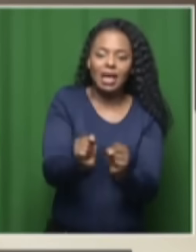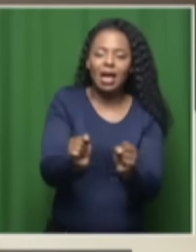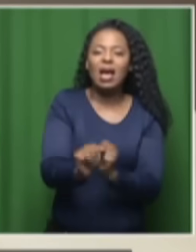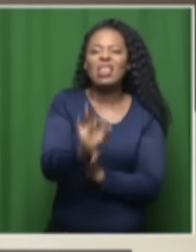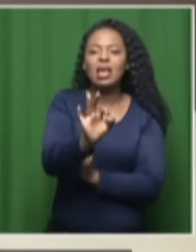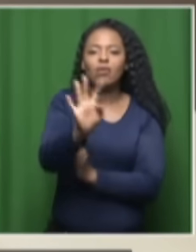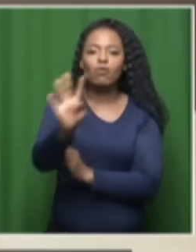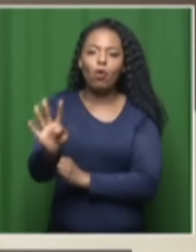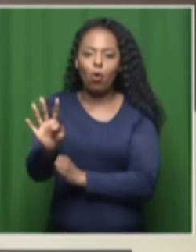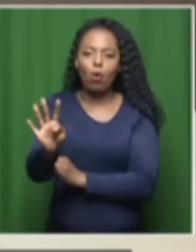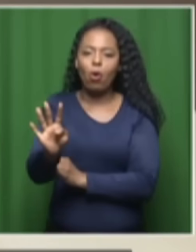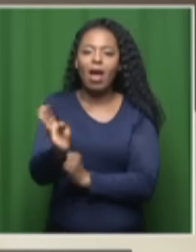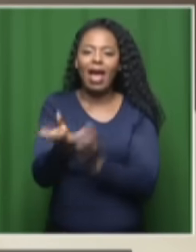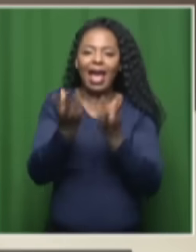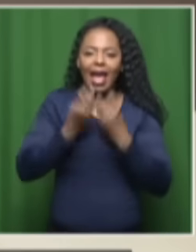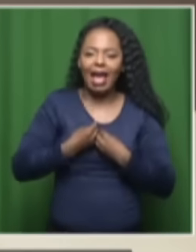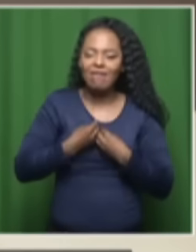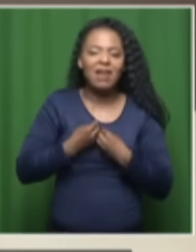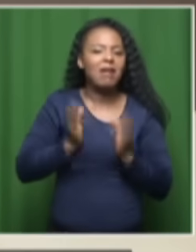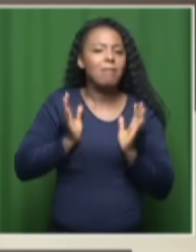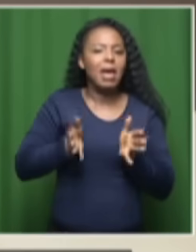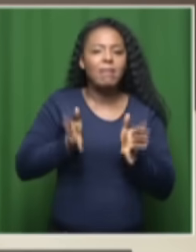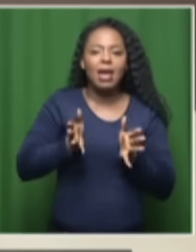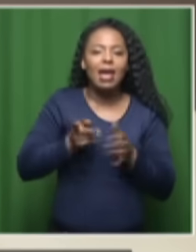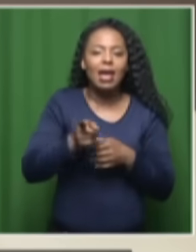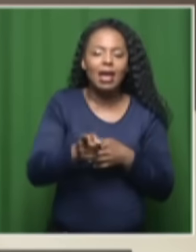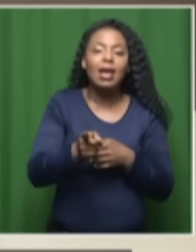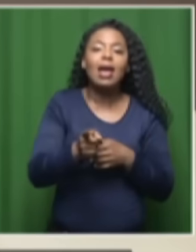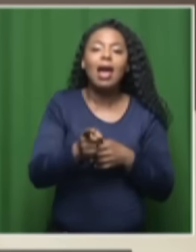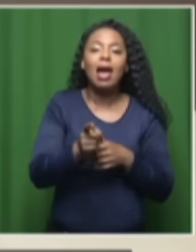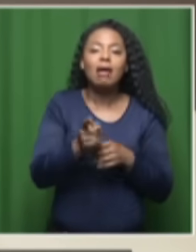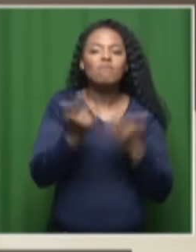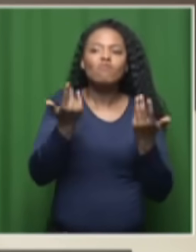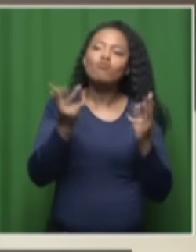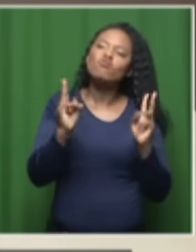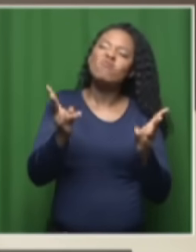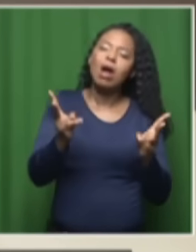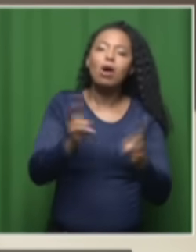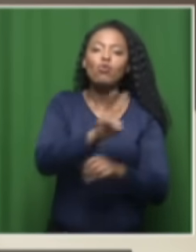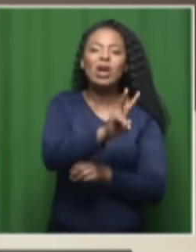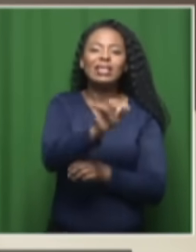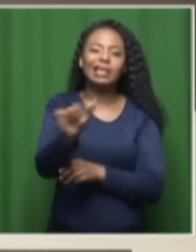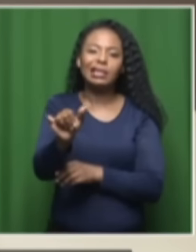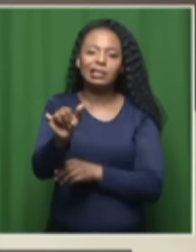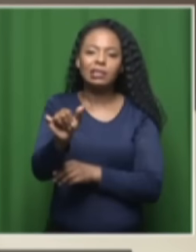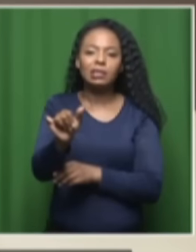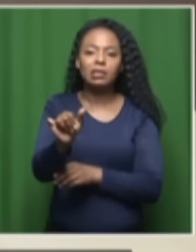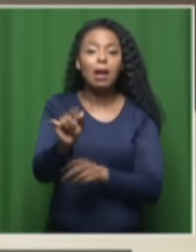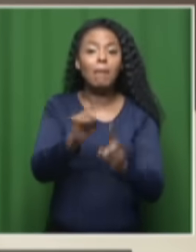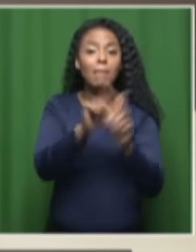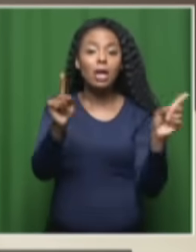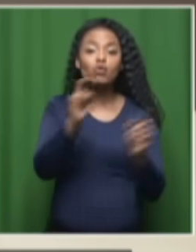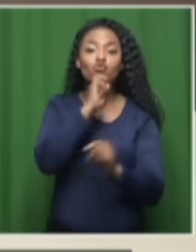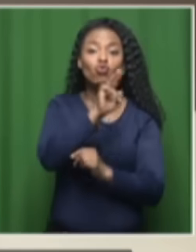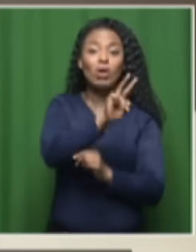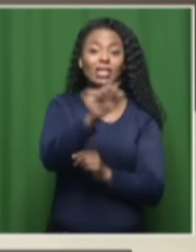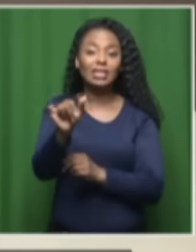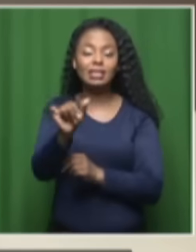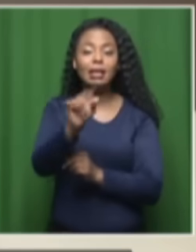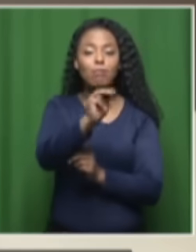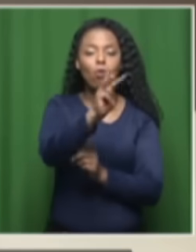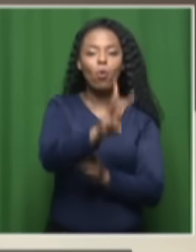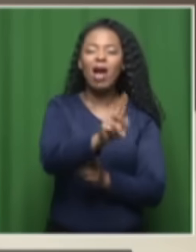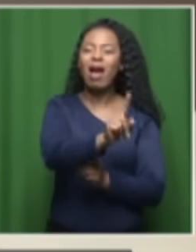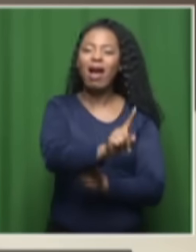34. So there's quite a big variation. Although the average is 26, we don't often use 26. We're normally using less